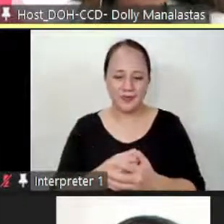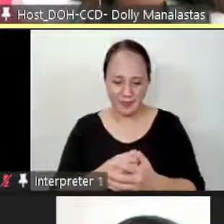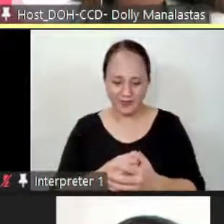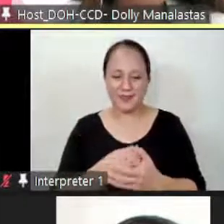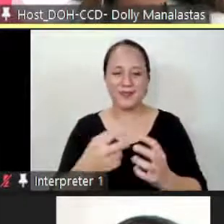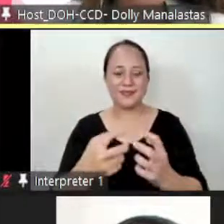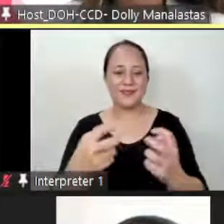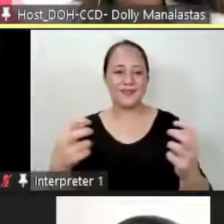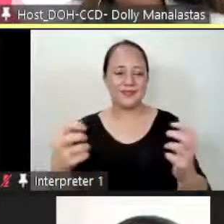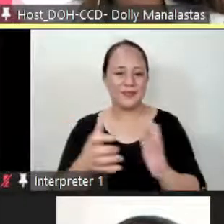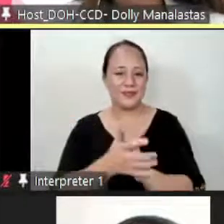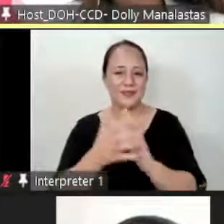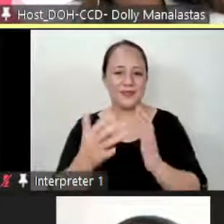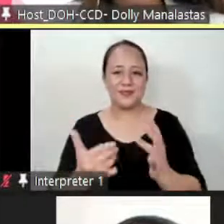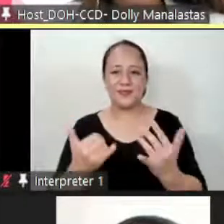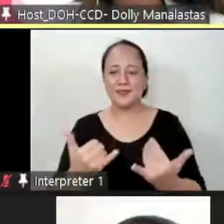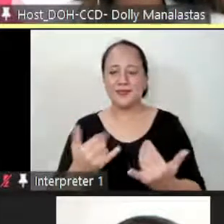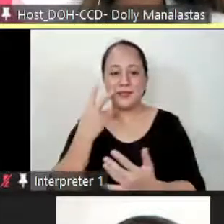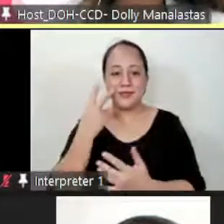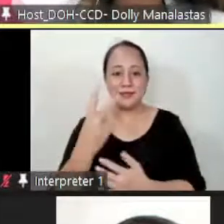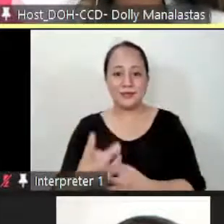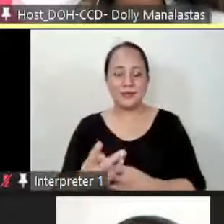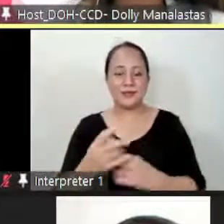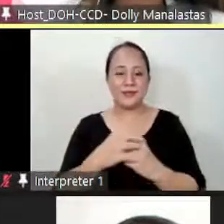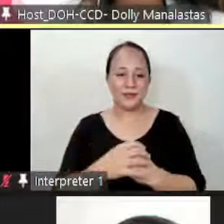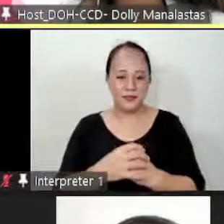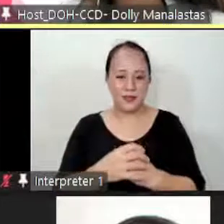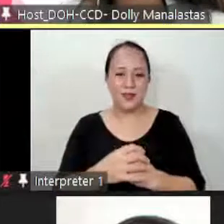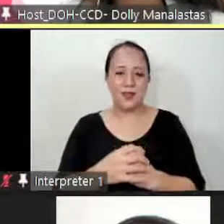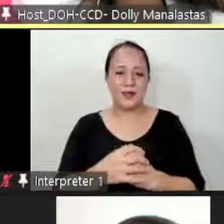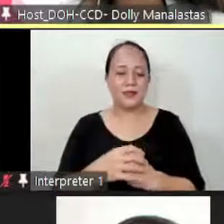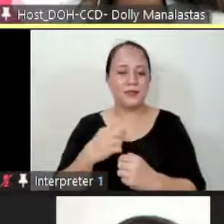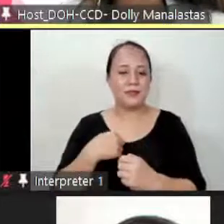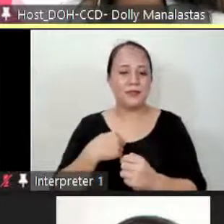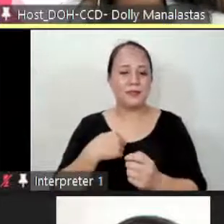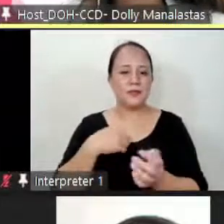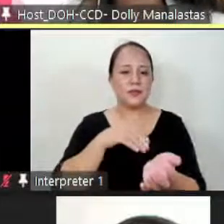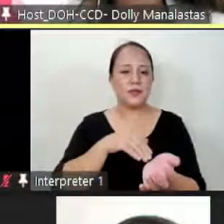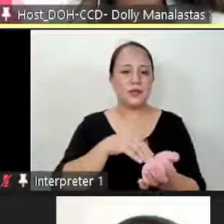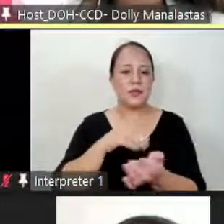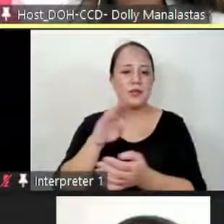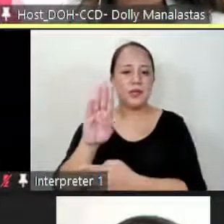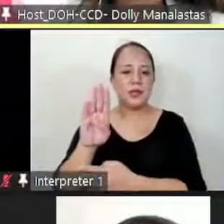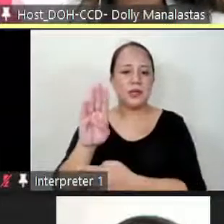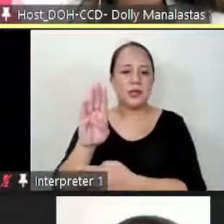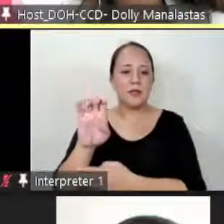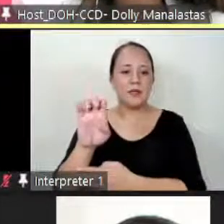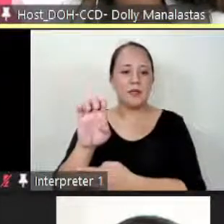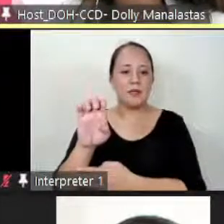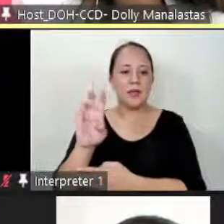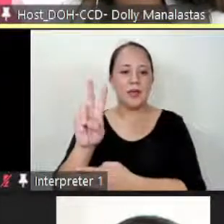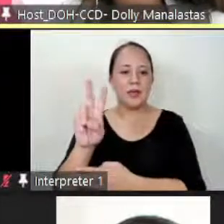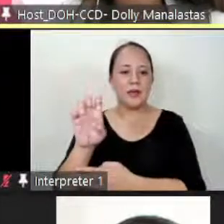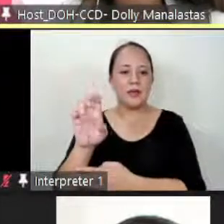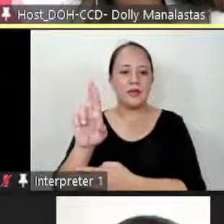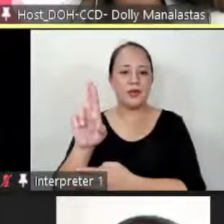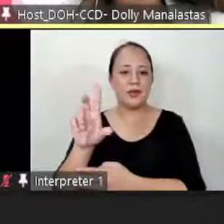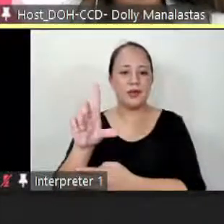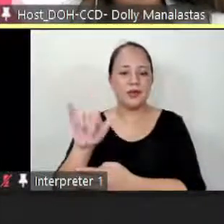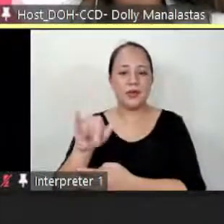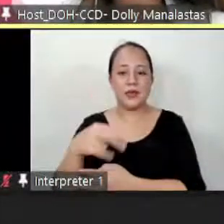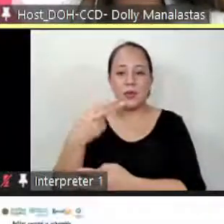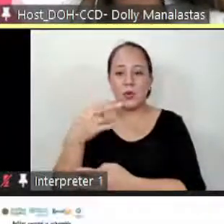panel of experts today. As you can see on the screen, we have here Dr. Beverly Lorraine Siho, who serves as